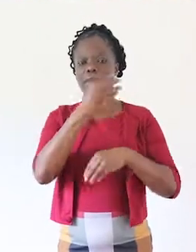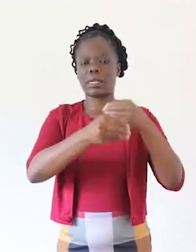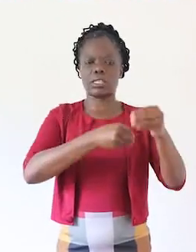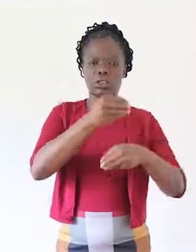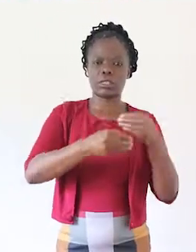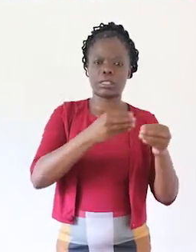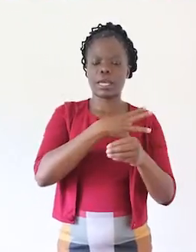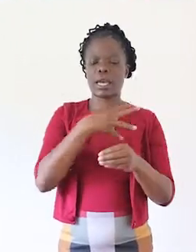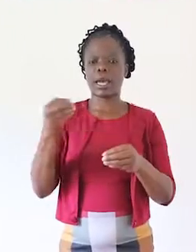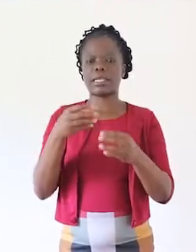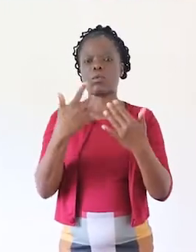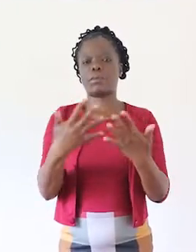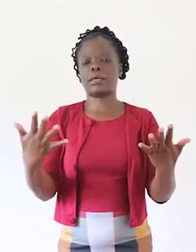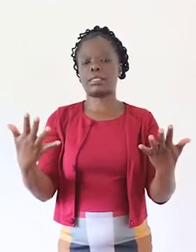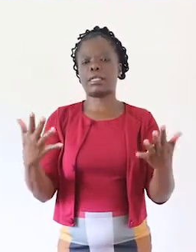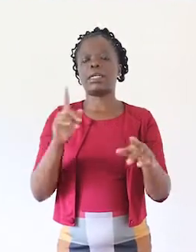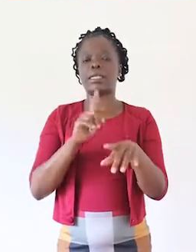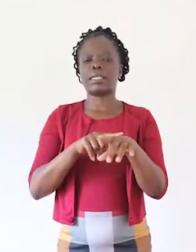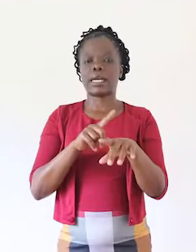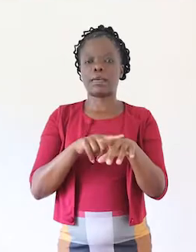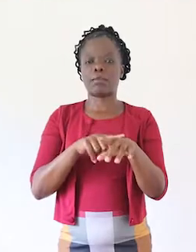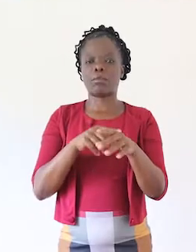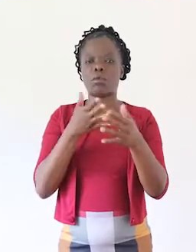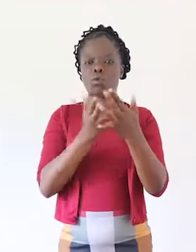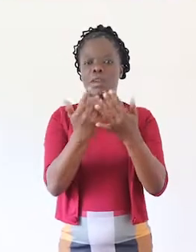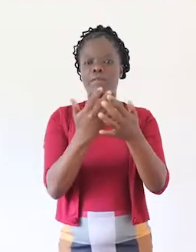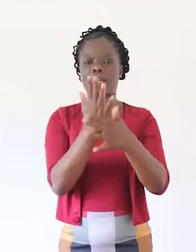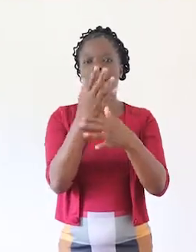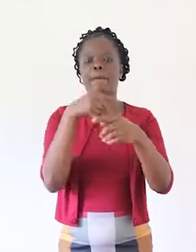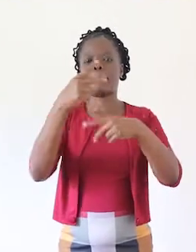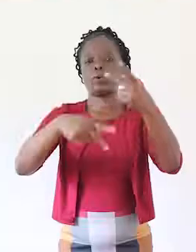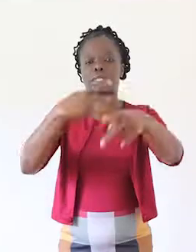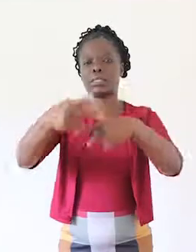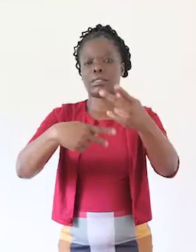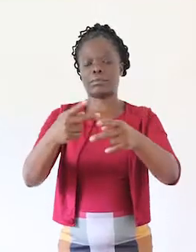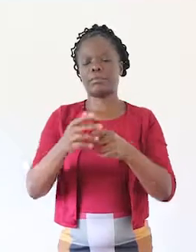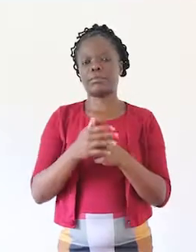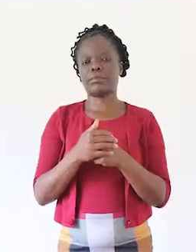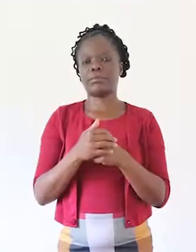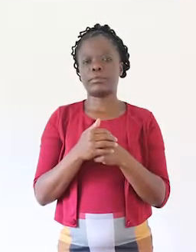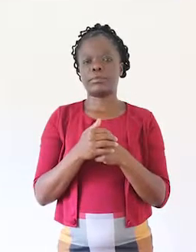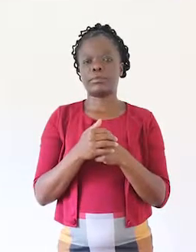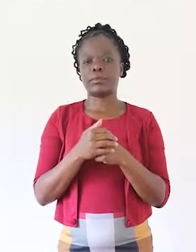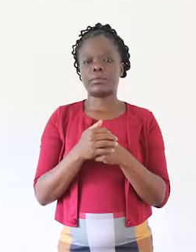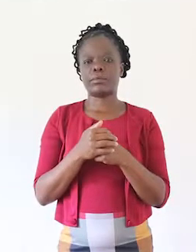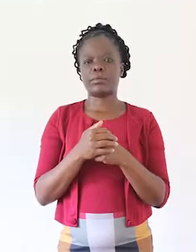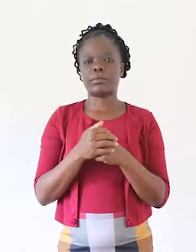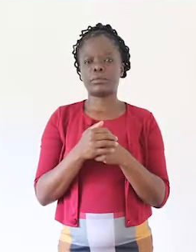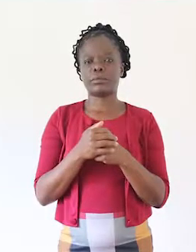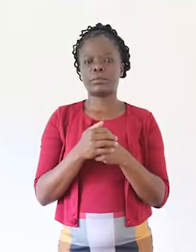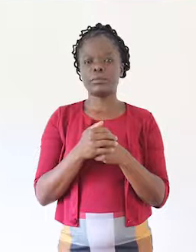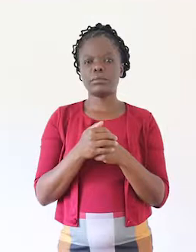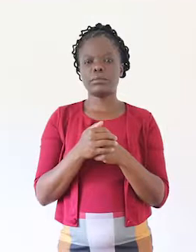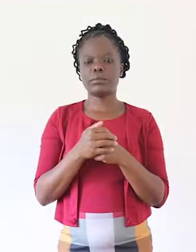others, materials, and equipment during weaving process. So when you're putting, it should not be that way, you